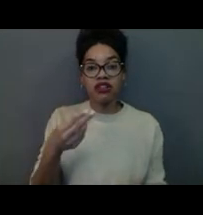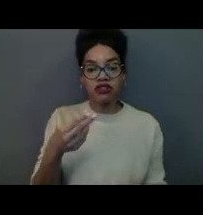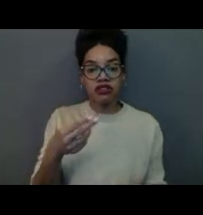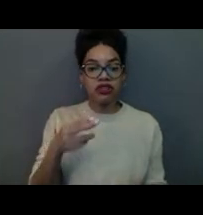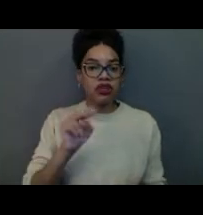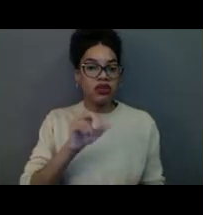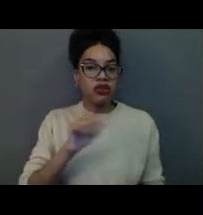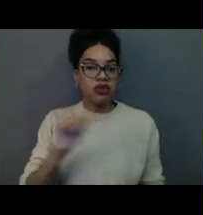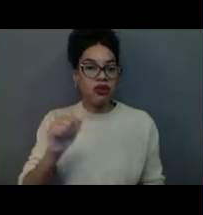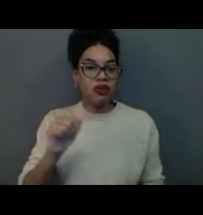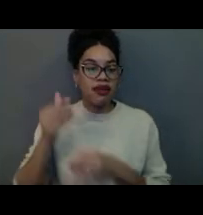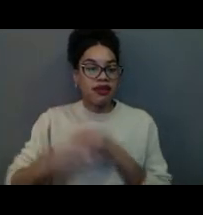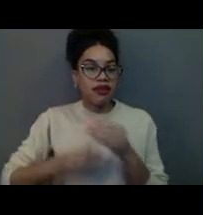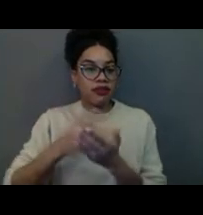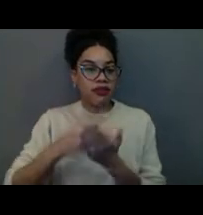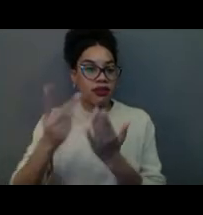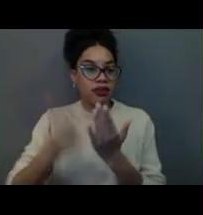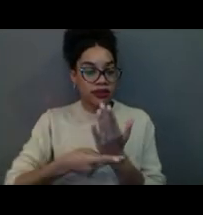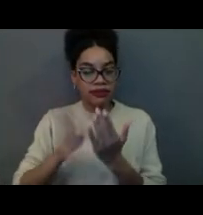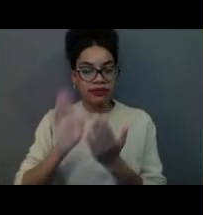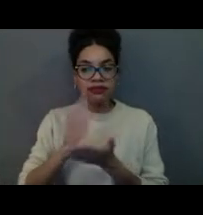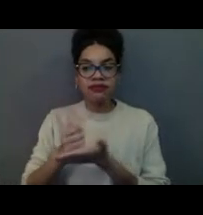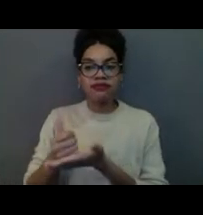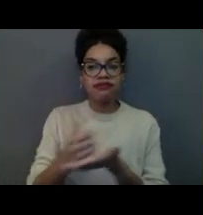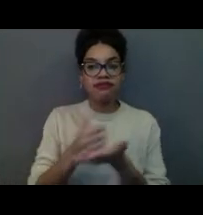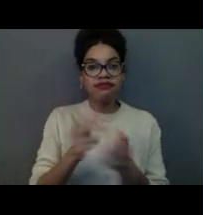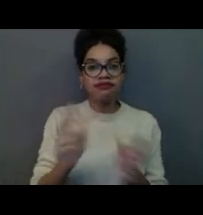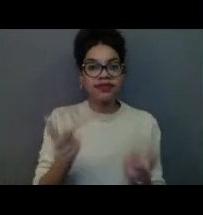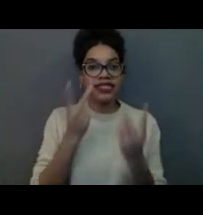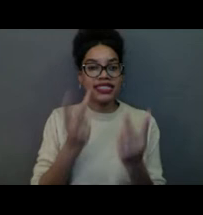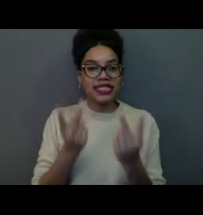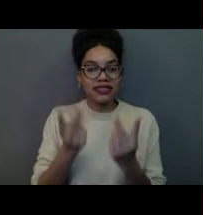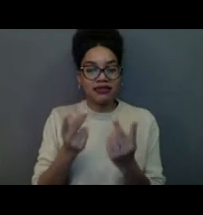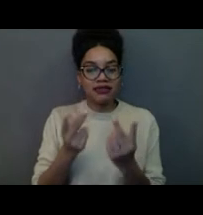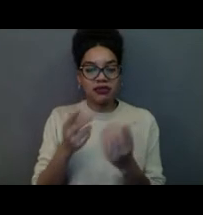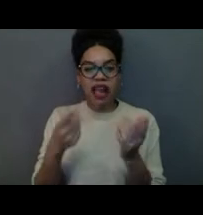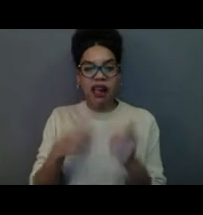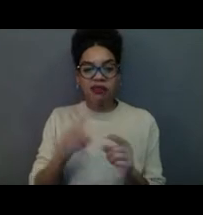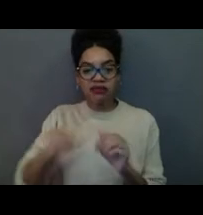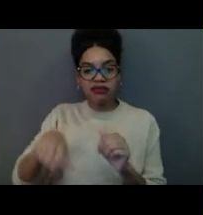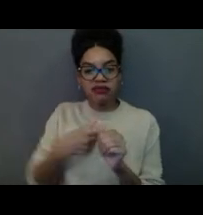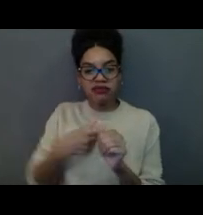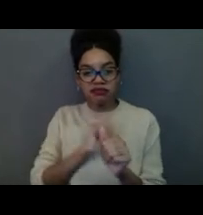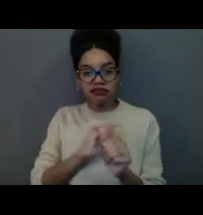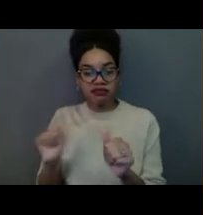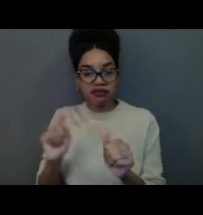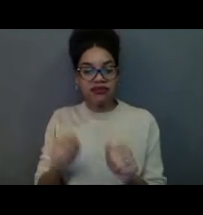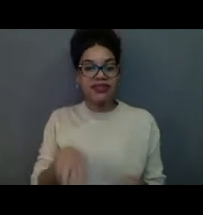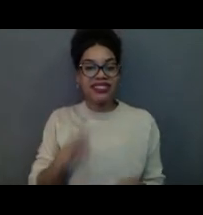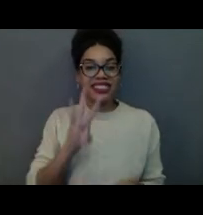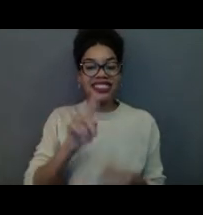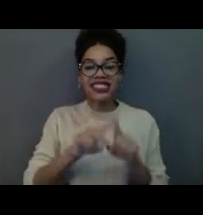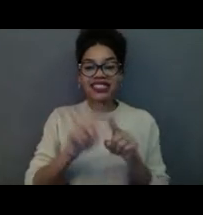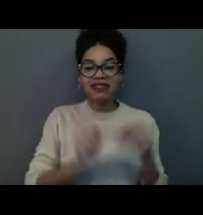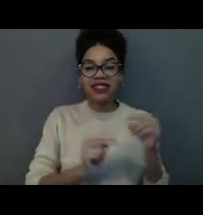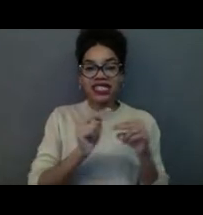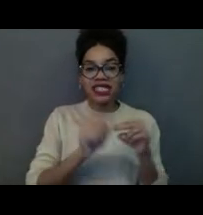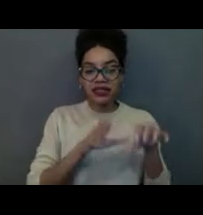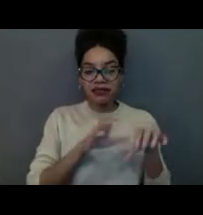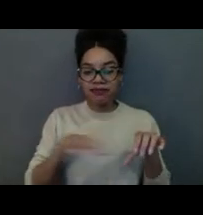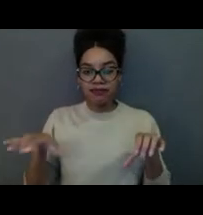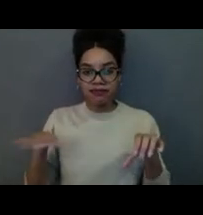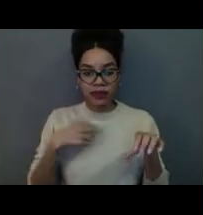Program is helping us take you behind the scenes at six different NOAA facilities during our NOAA Open House Series. We